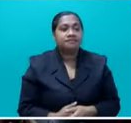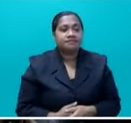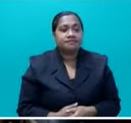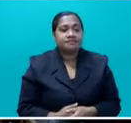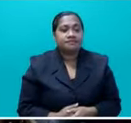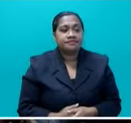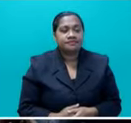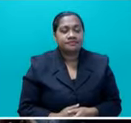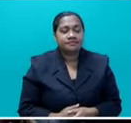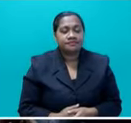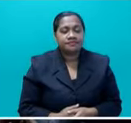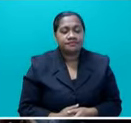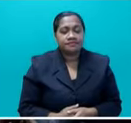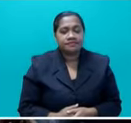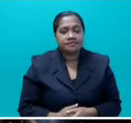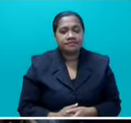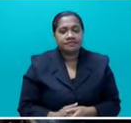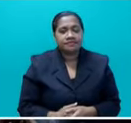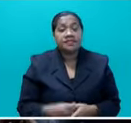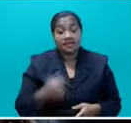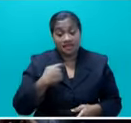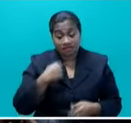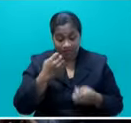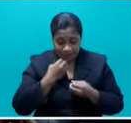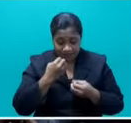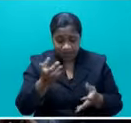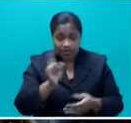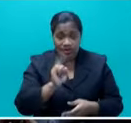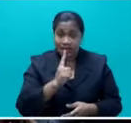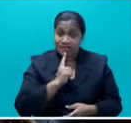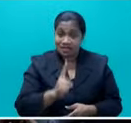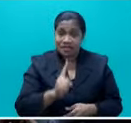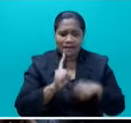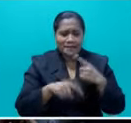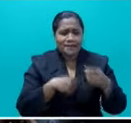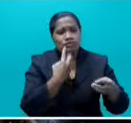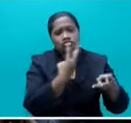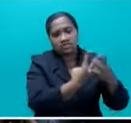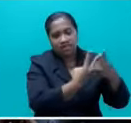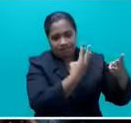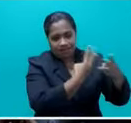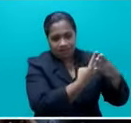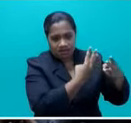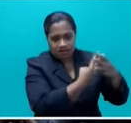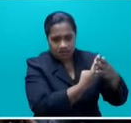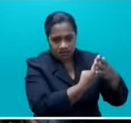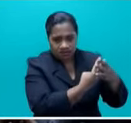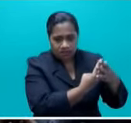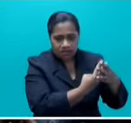has been said about Sodelpa.